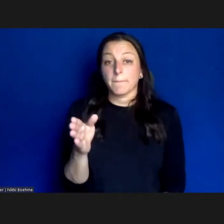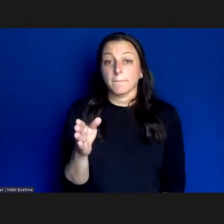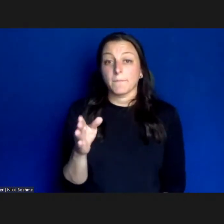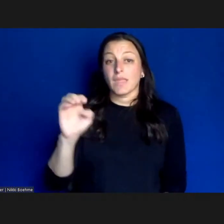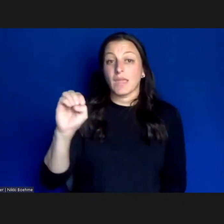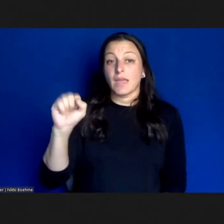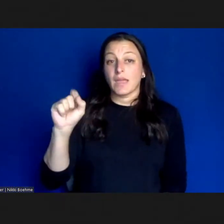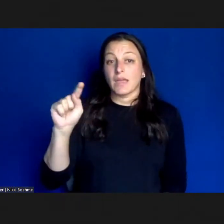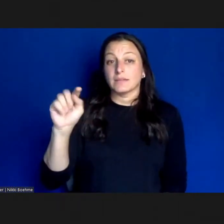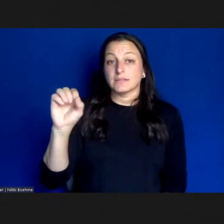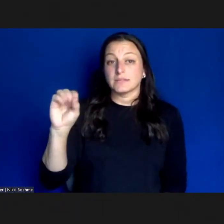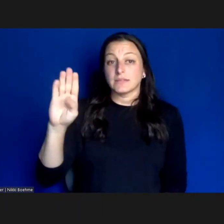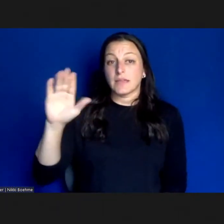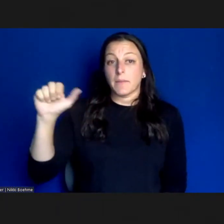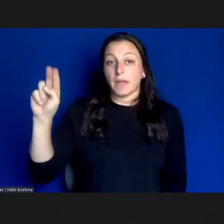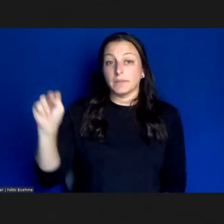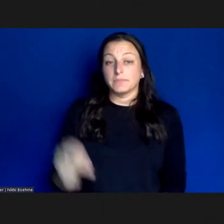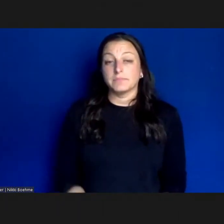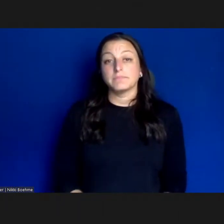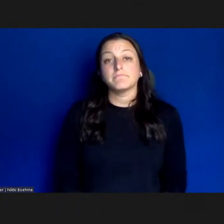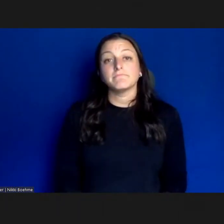Esteban.